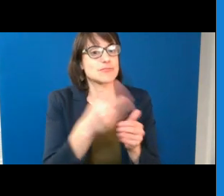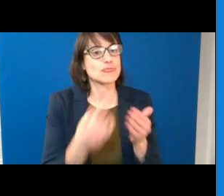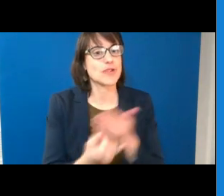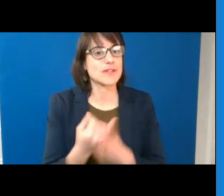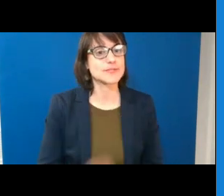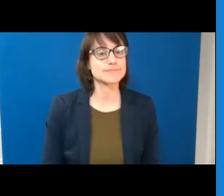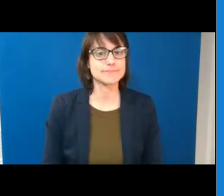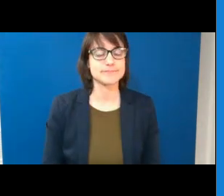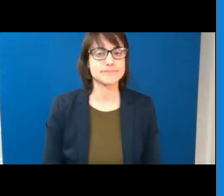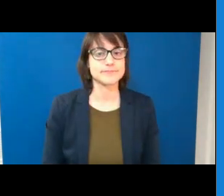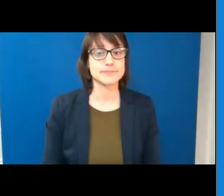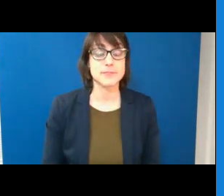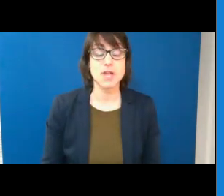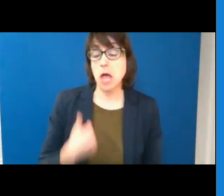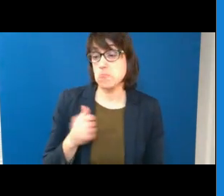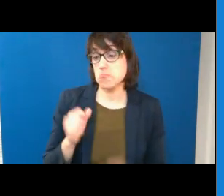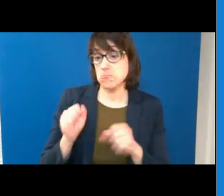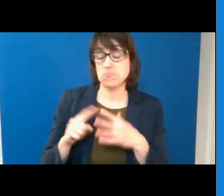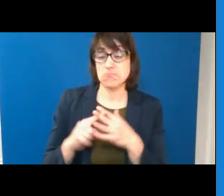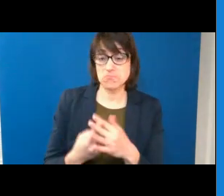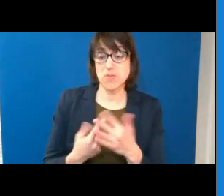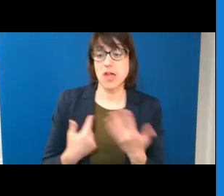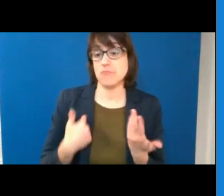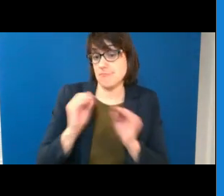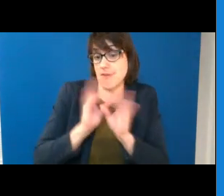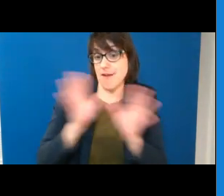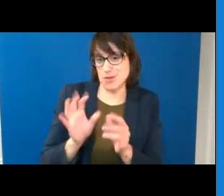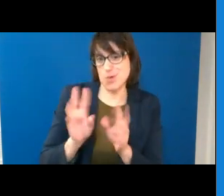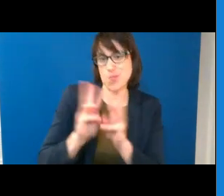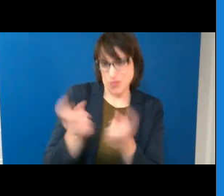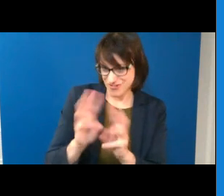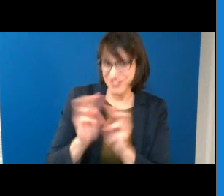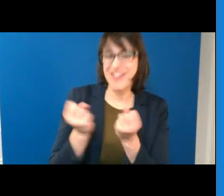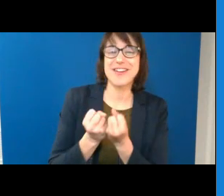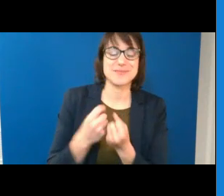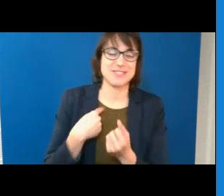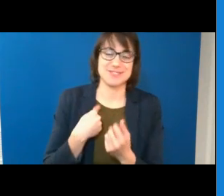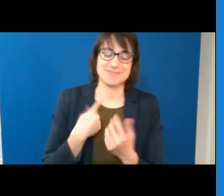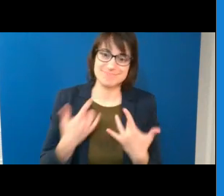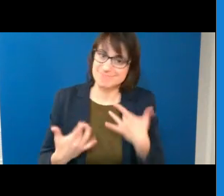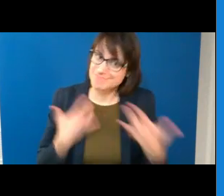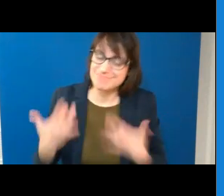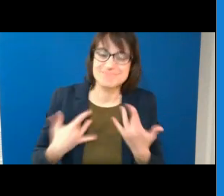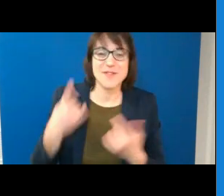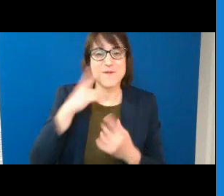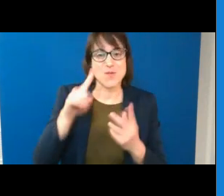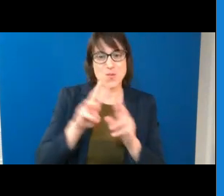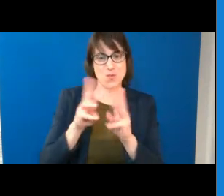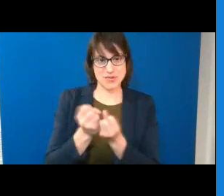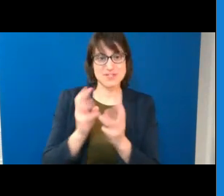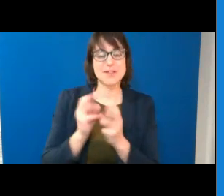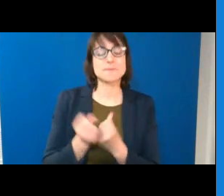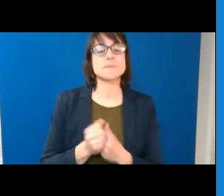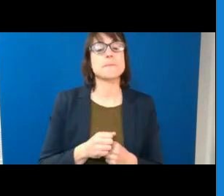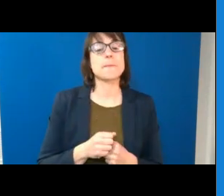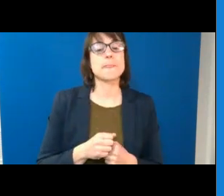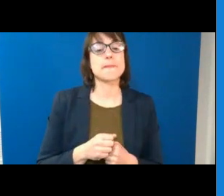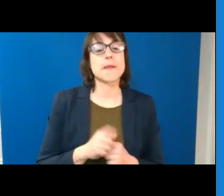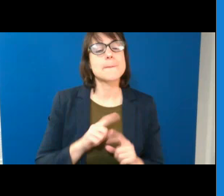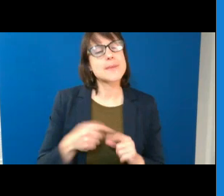I can start. Obviously the workshops I'm very stoked for, but I'm just very excited to see